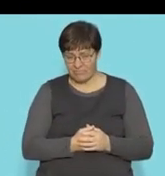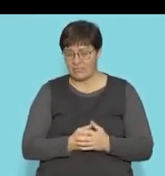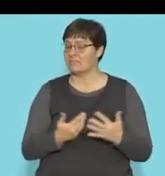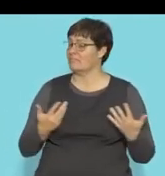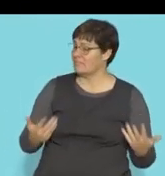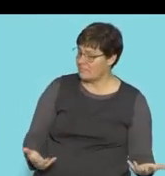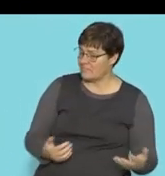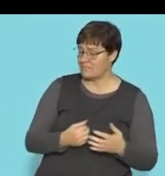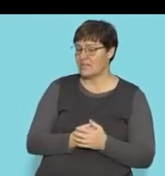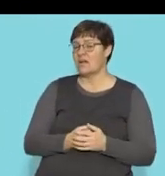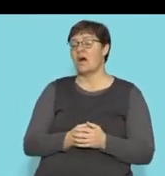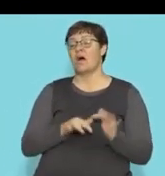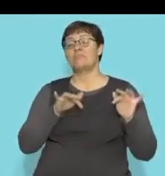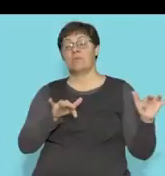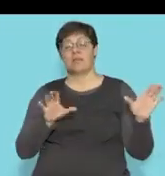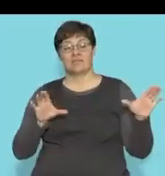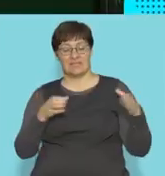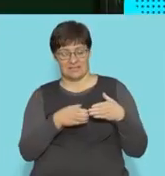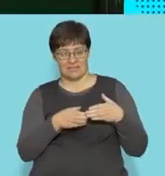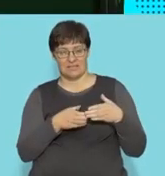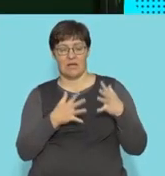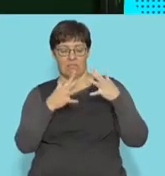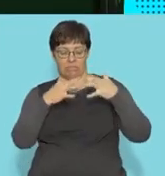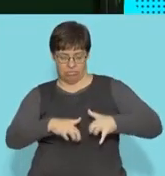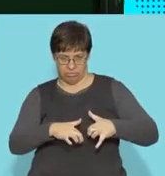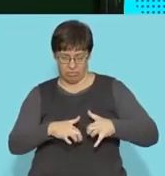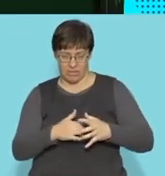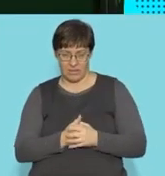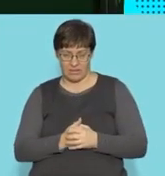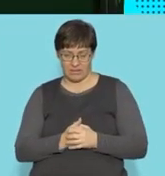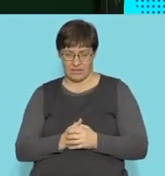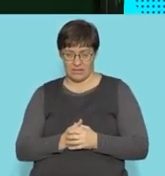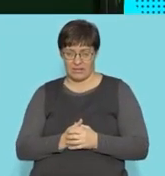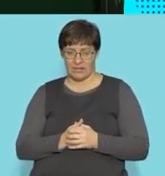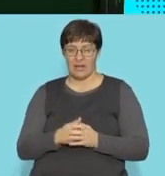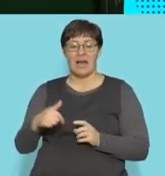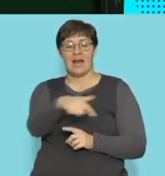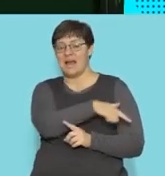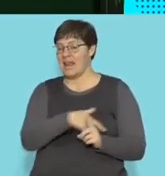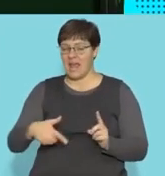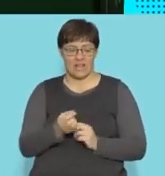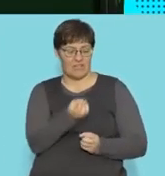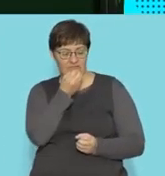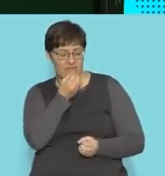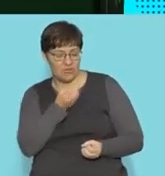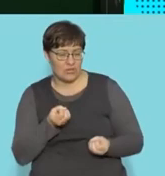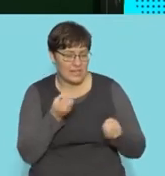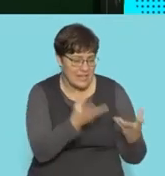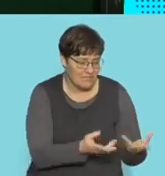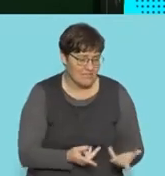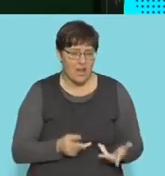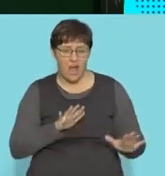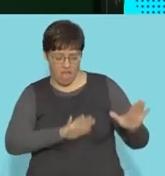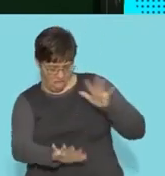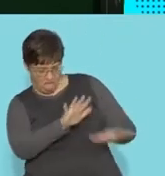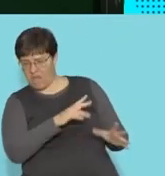in fact, the population crashed. The land could no longer